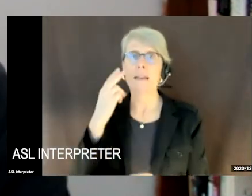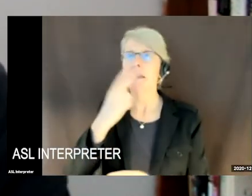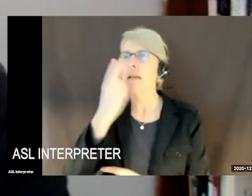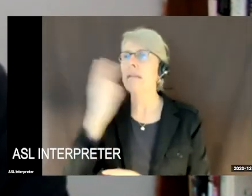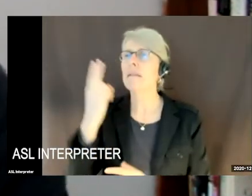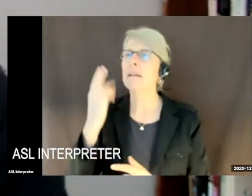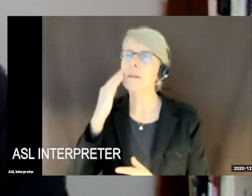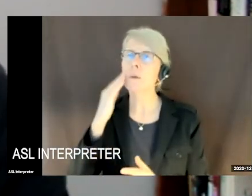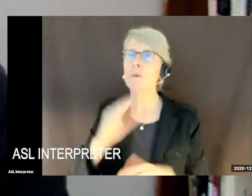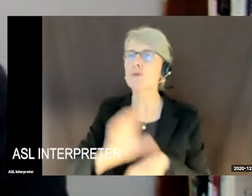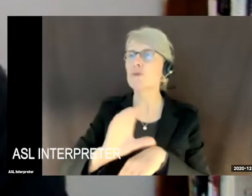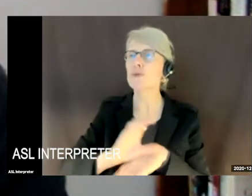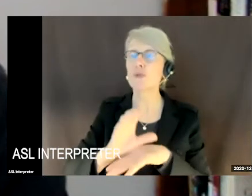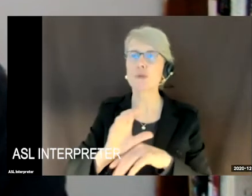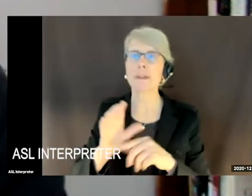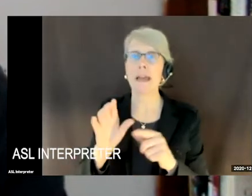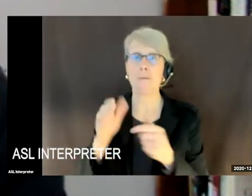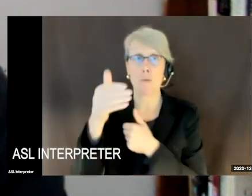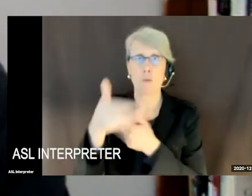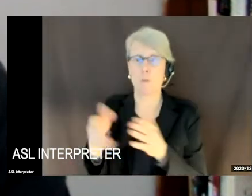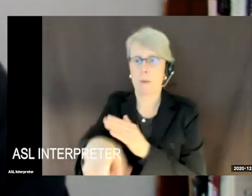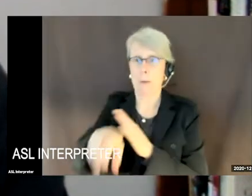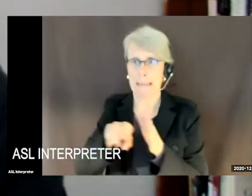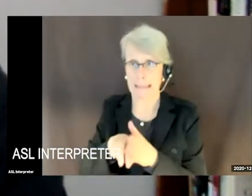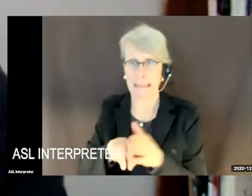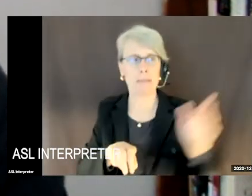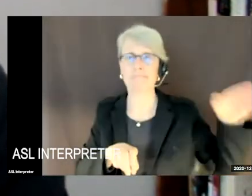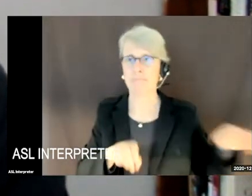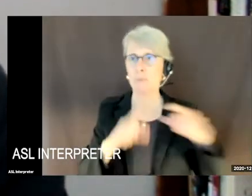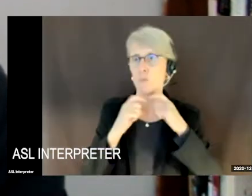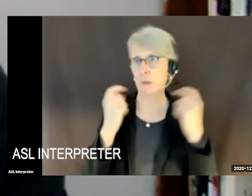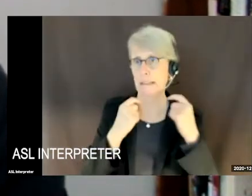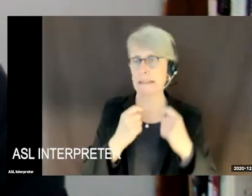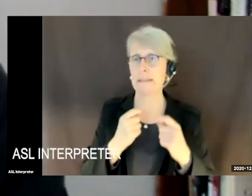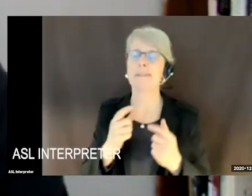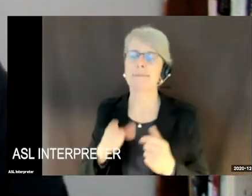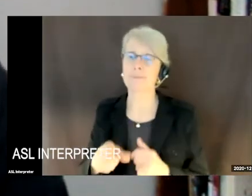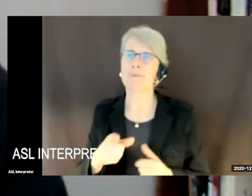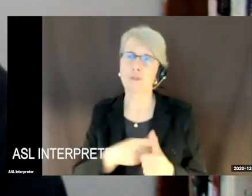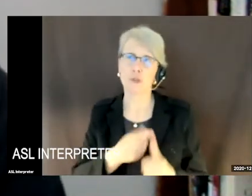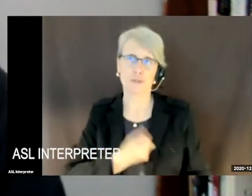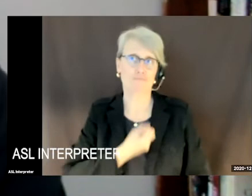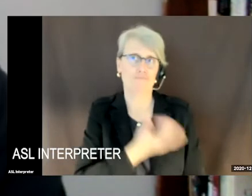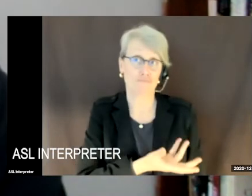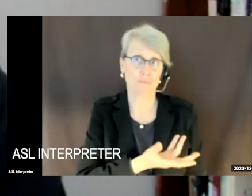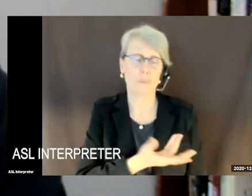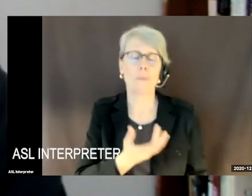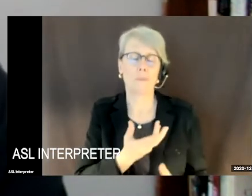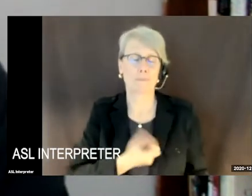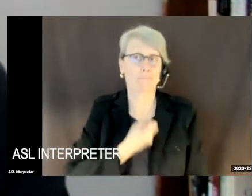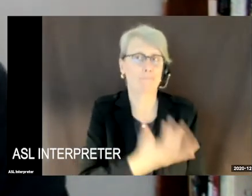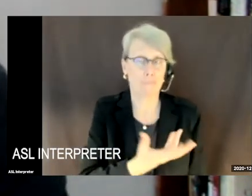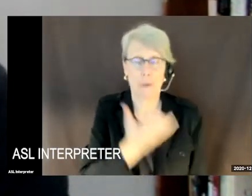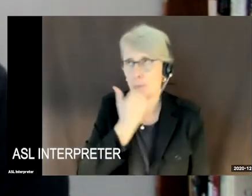of the Catholic confessional. She's a Catholic theologian. In the Catholic confessional, first you apologize, first